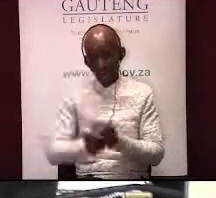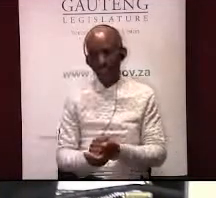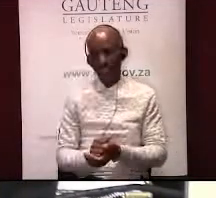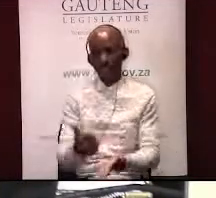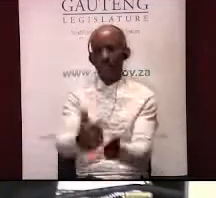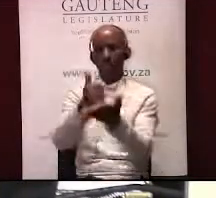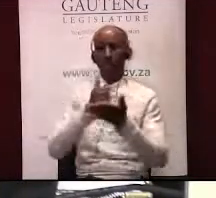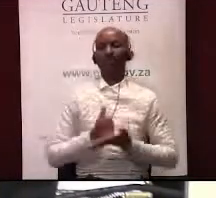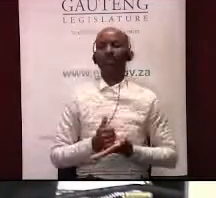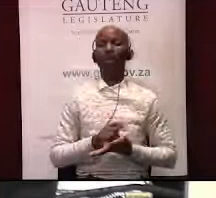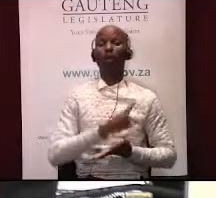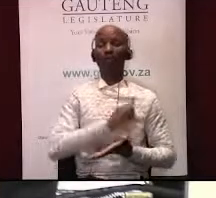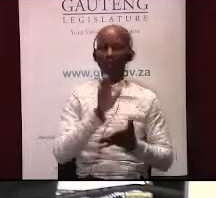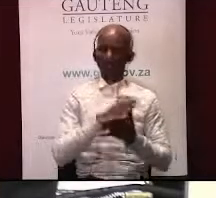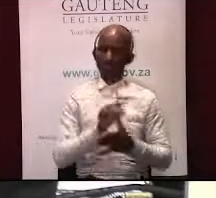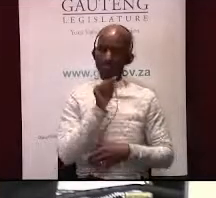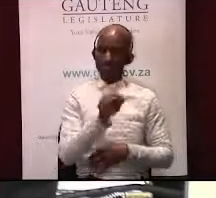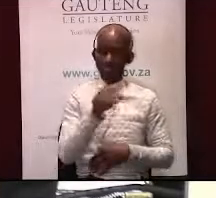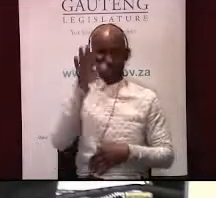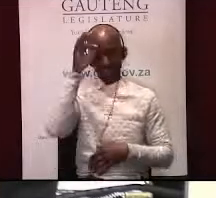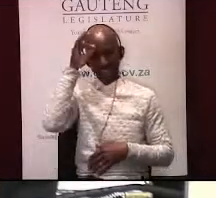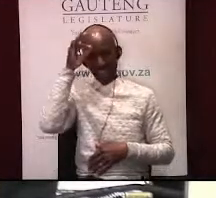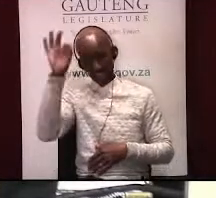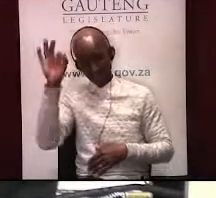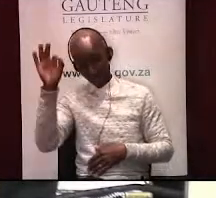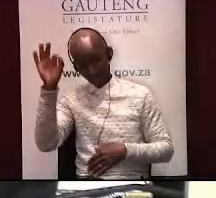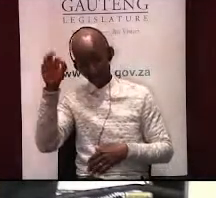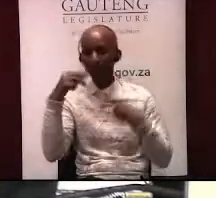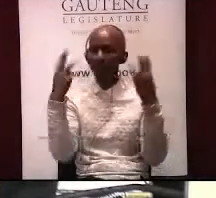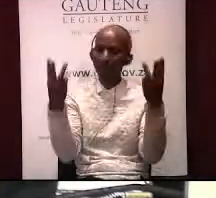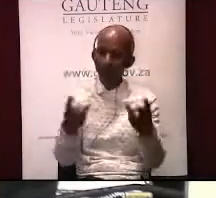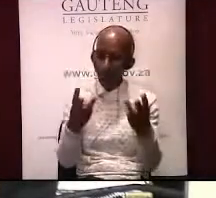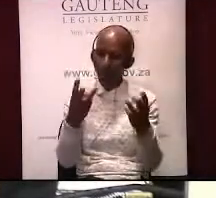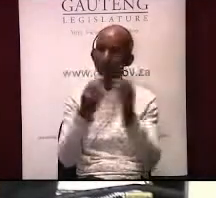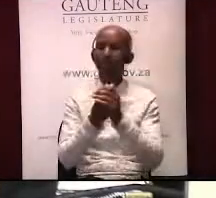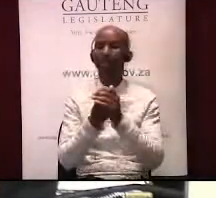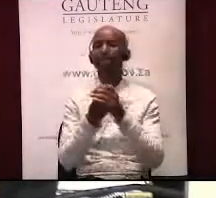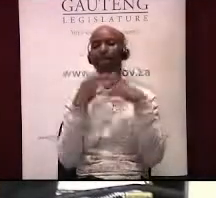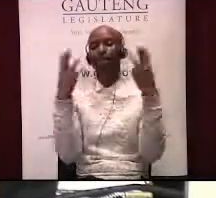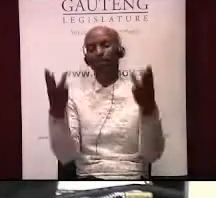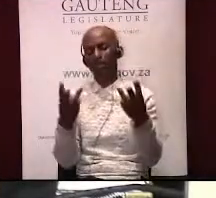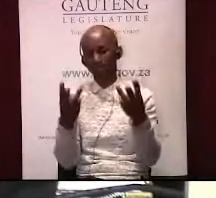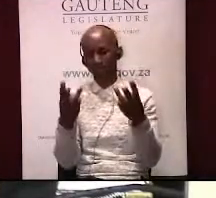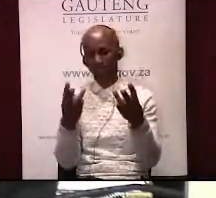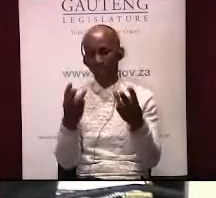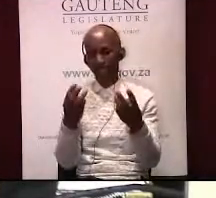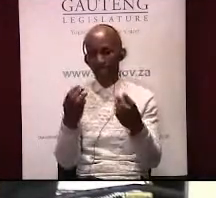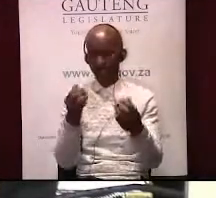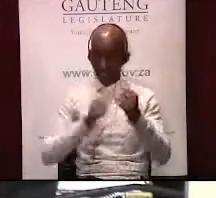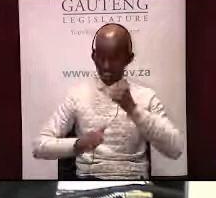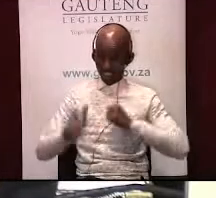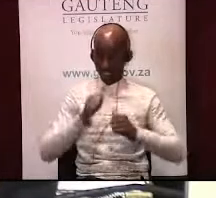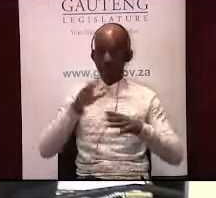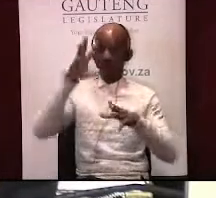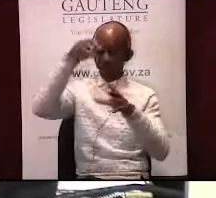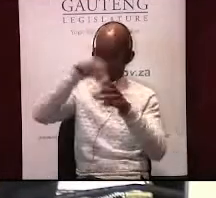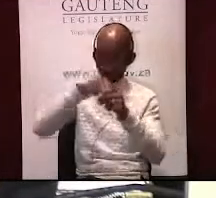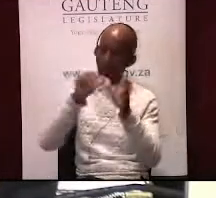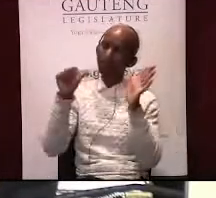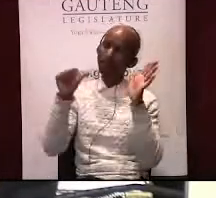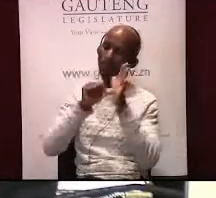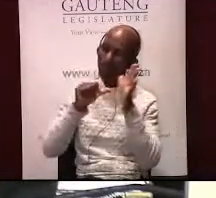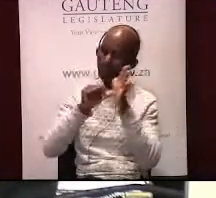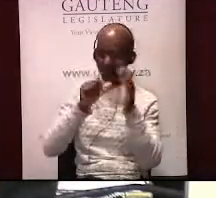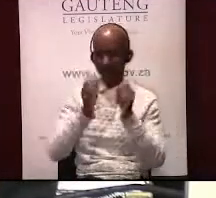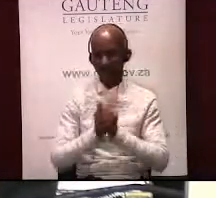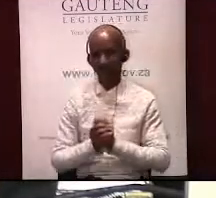us. Because this is a government for the people, by the people. So our active involvement is very, very, very